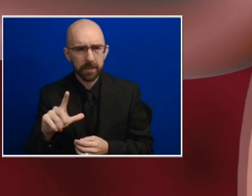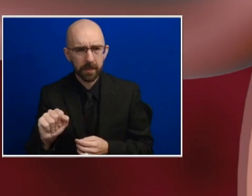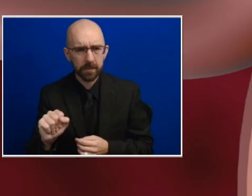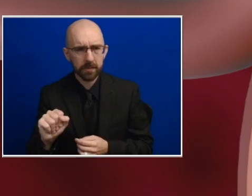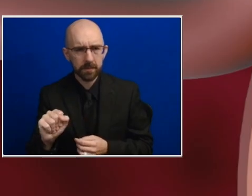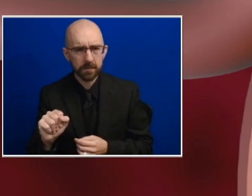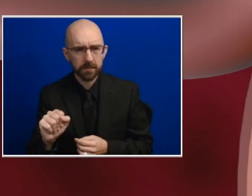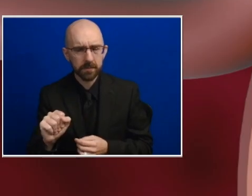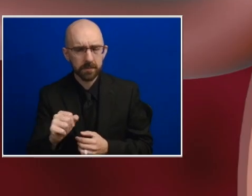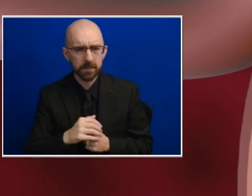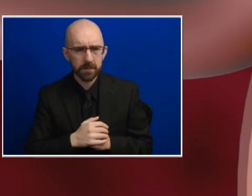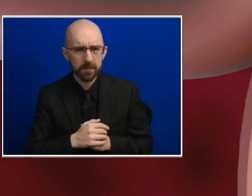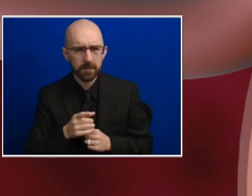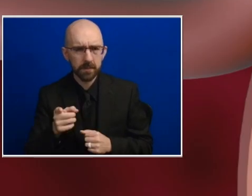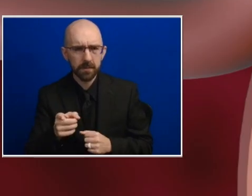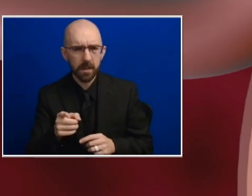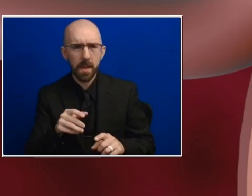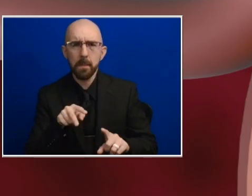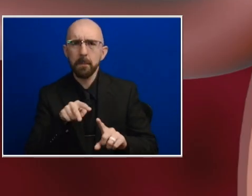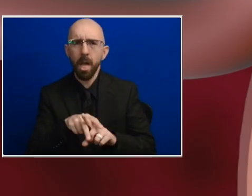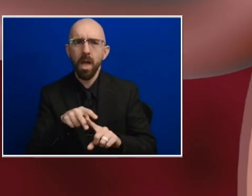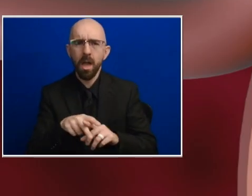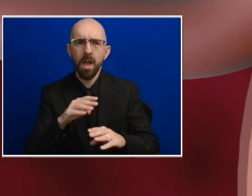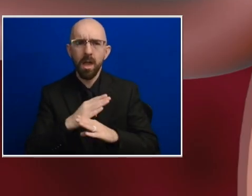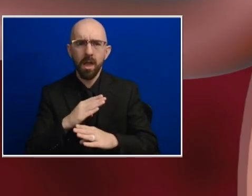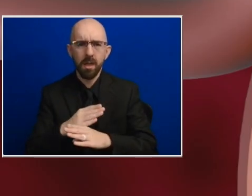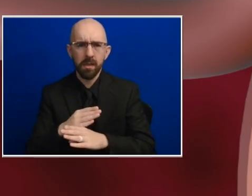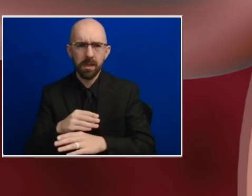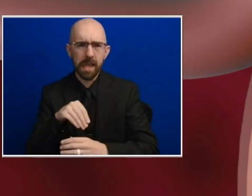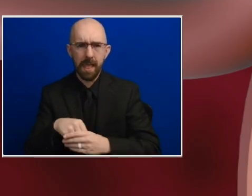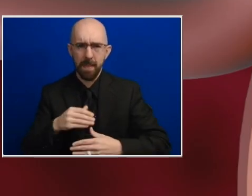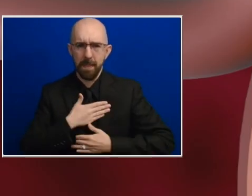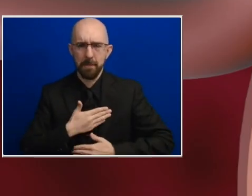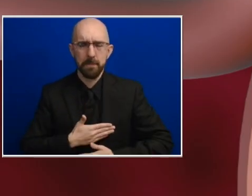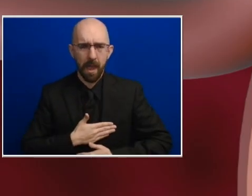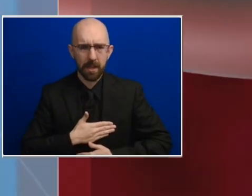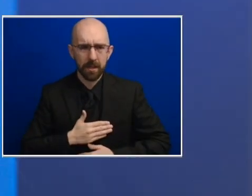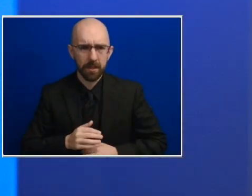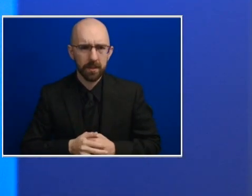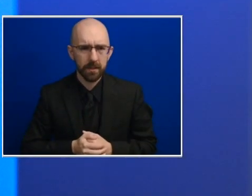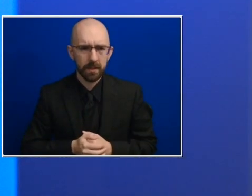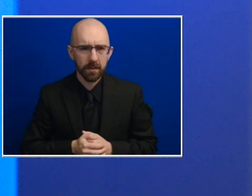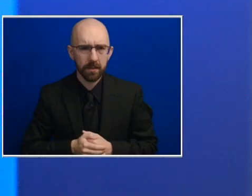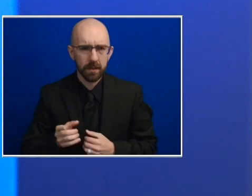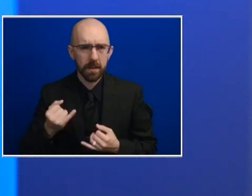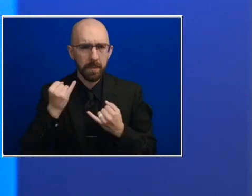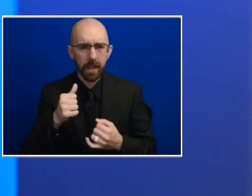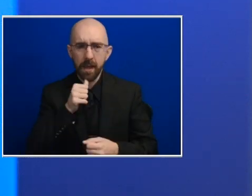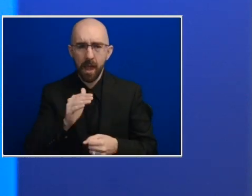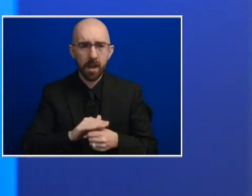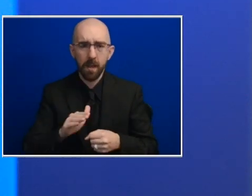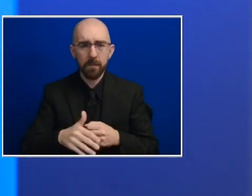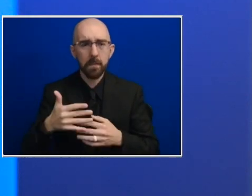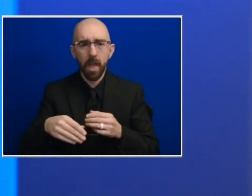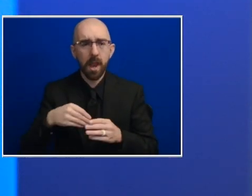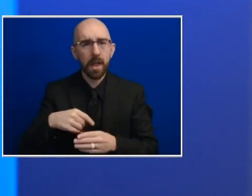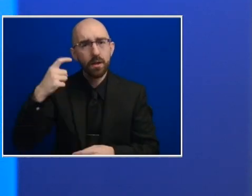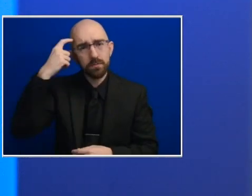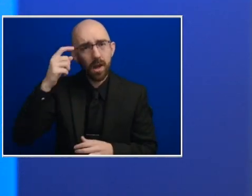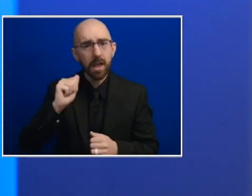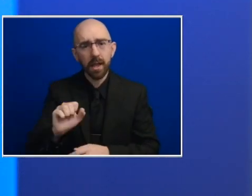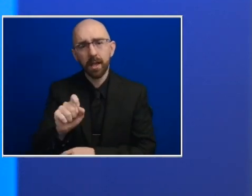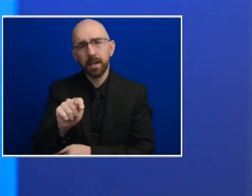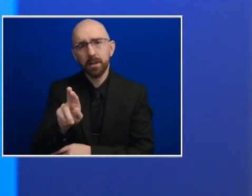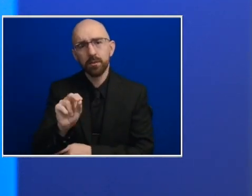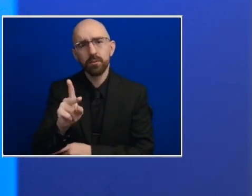they will clog up every vessel in the body. So you can imagine not having enough blood in your brain, you can get a stroke. If you're